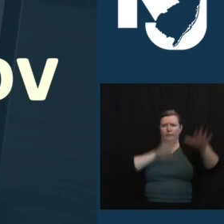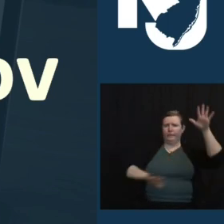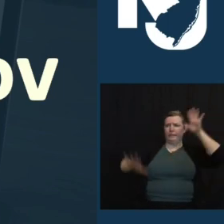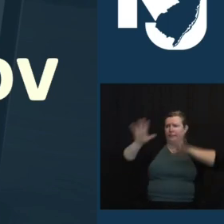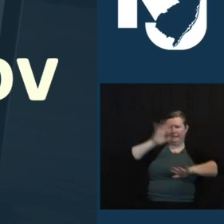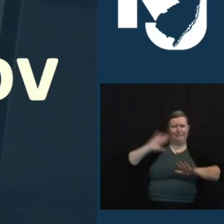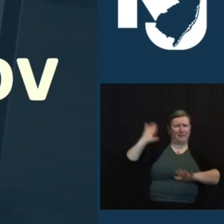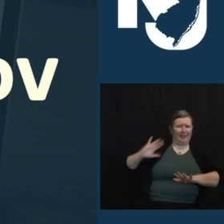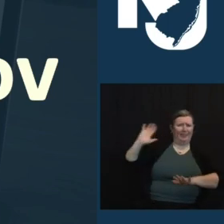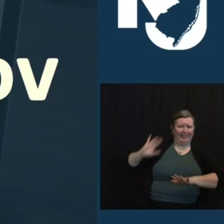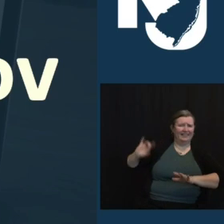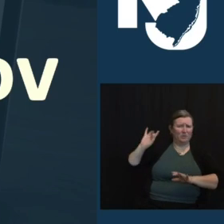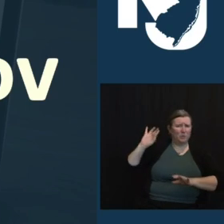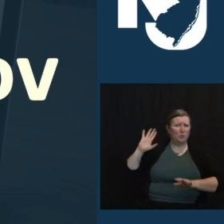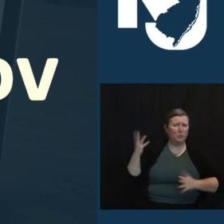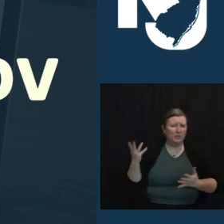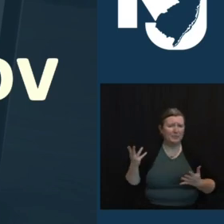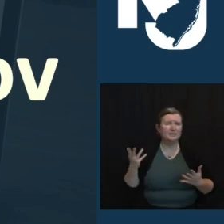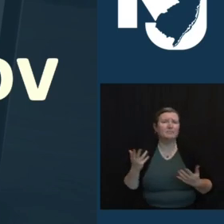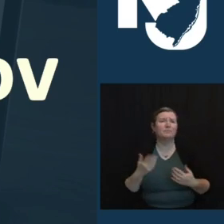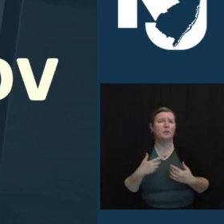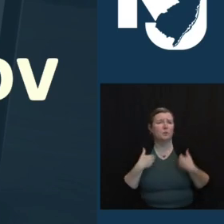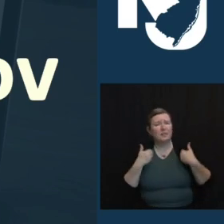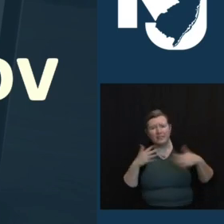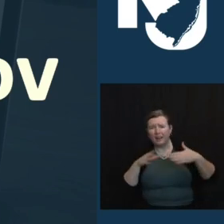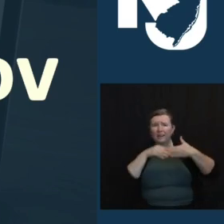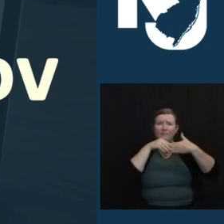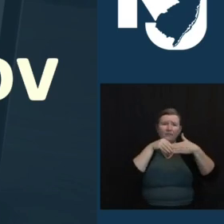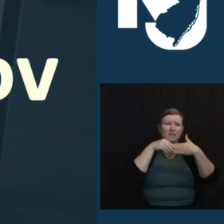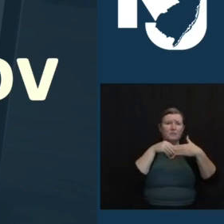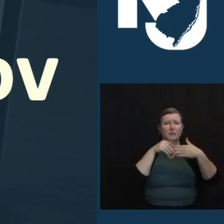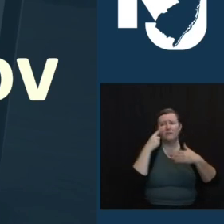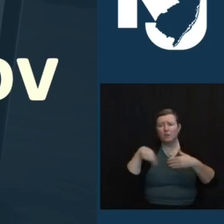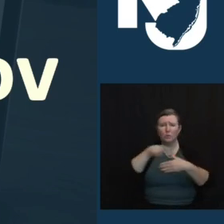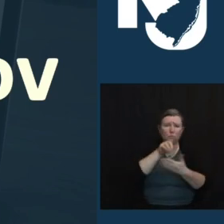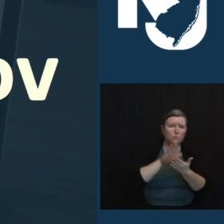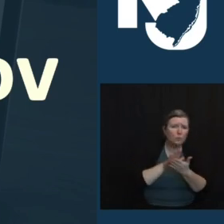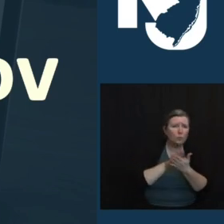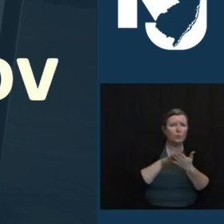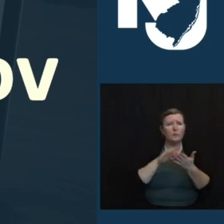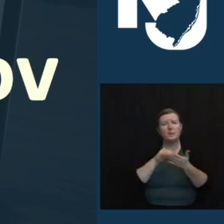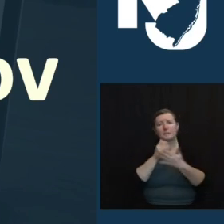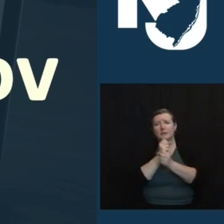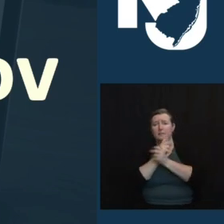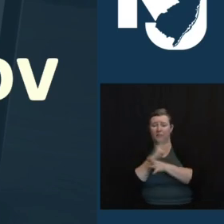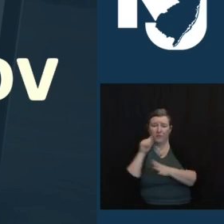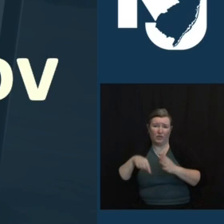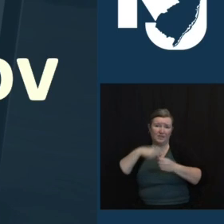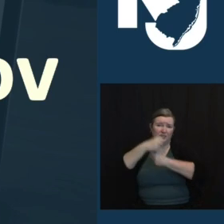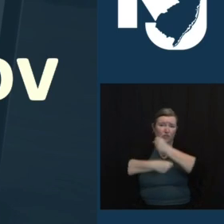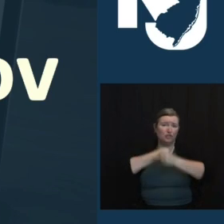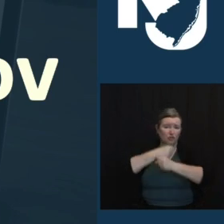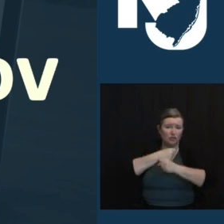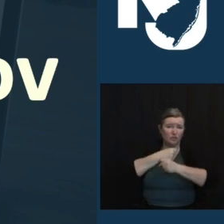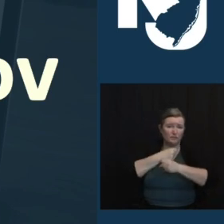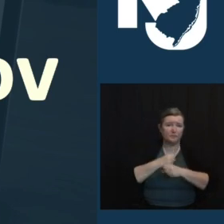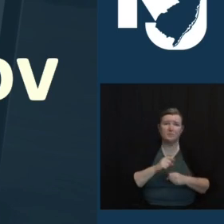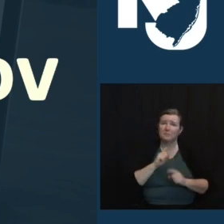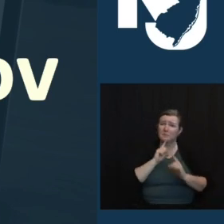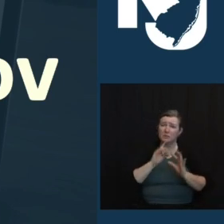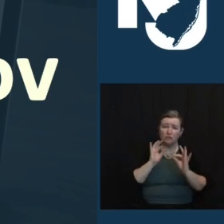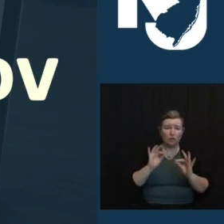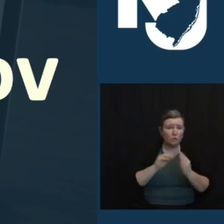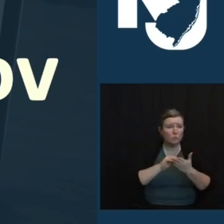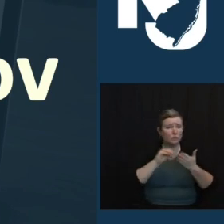and understanding to our school communities as they prepared for this current year. We ensured that students who relied upon their schools